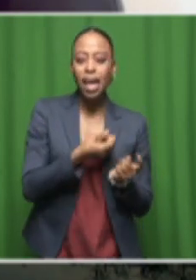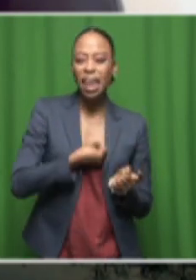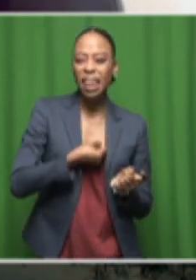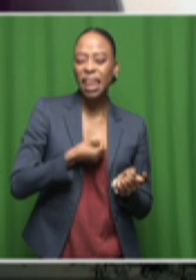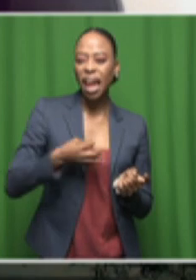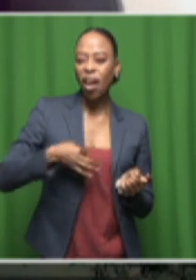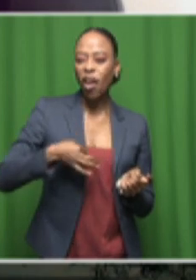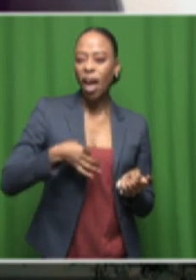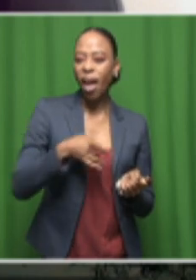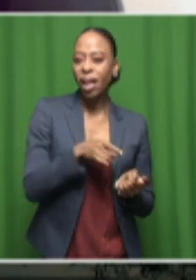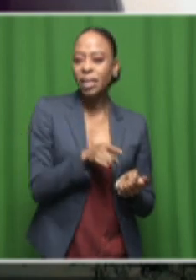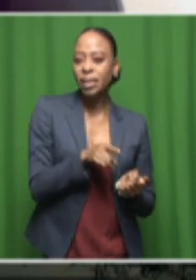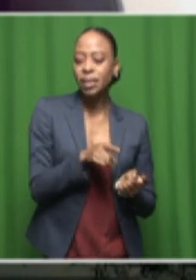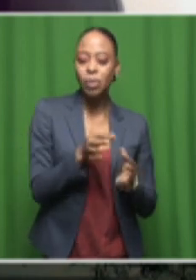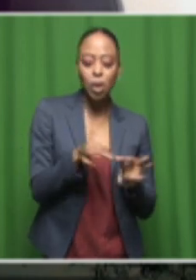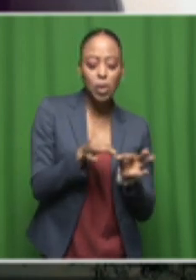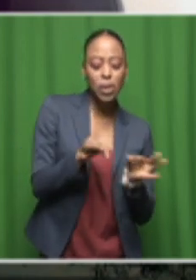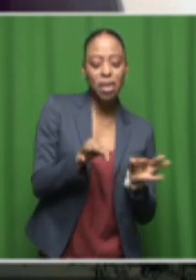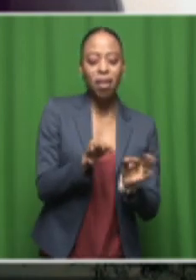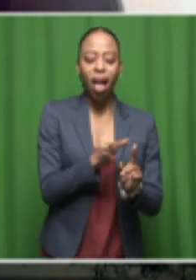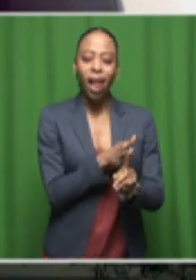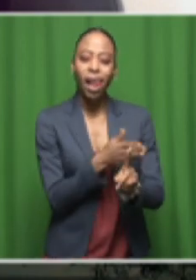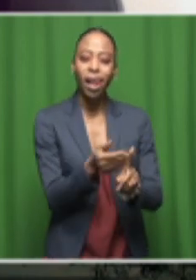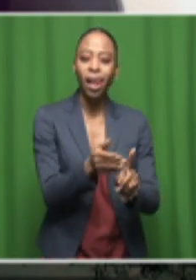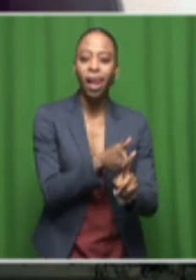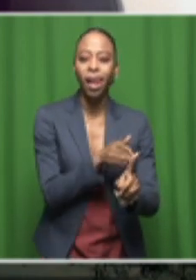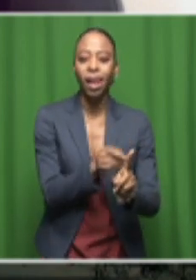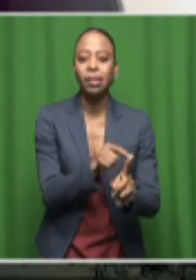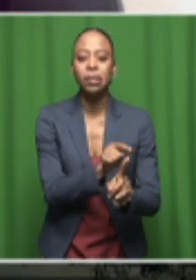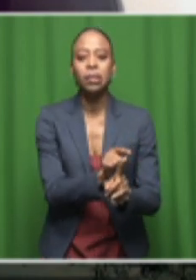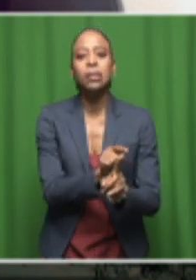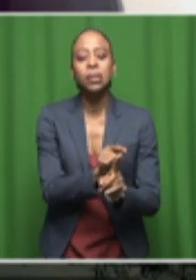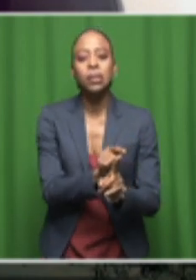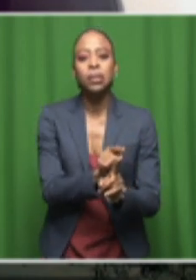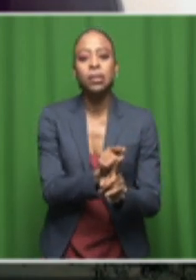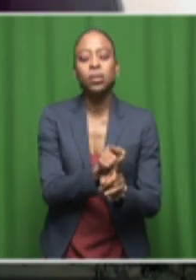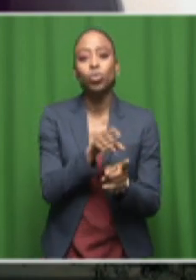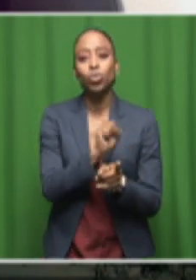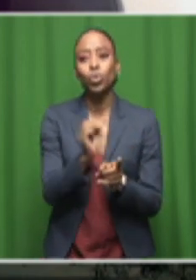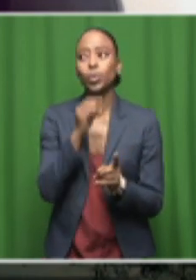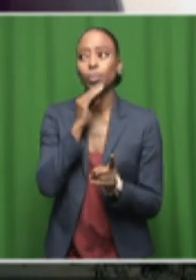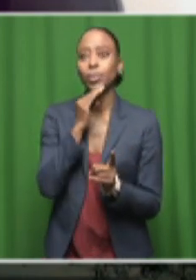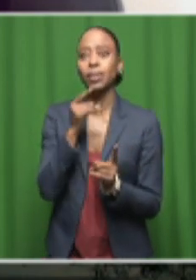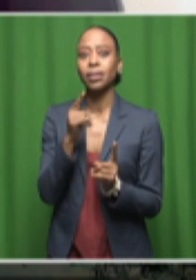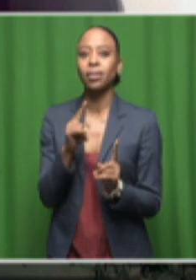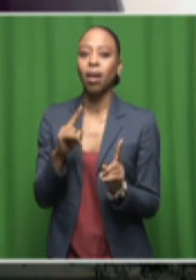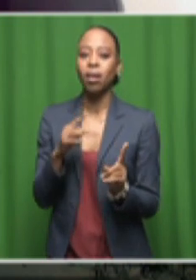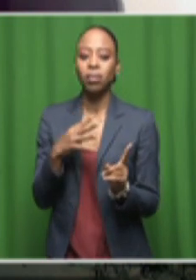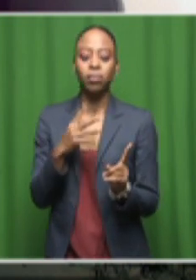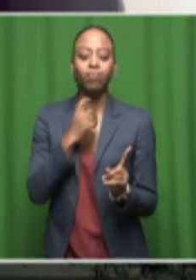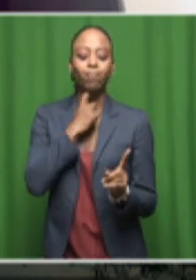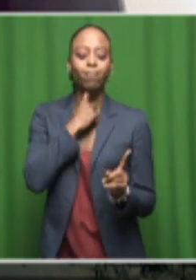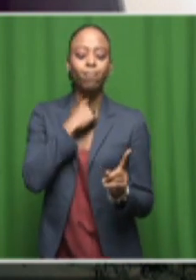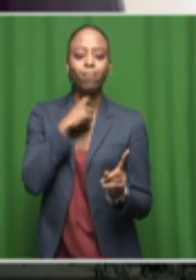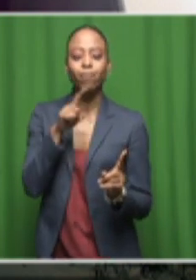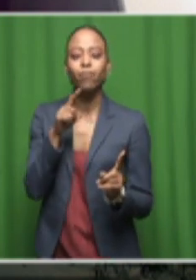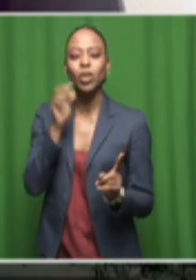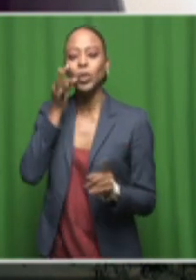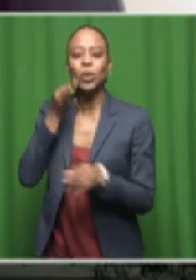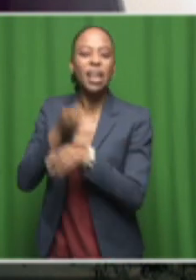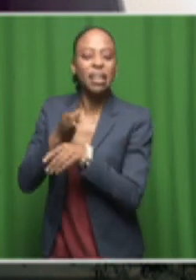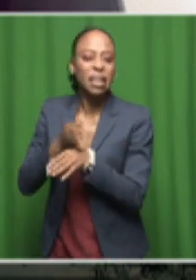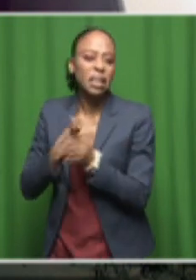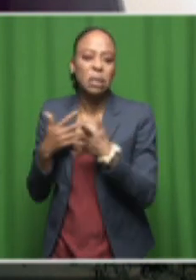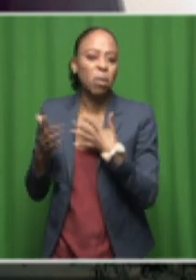so-called lifestyles and gifts and presents, and you know, they just sort of are preyed on them by these sugar daddies or whatever you